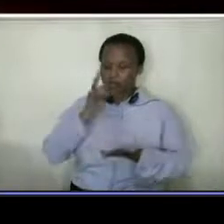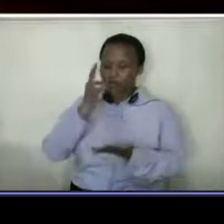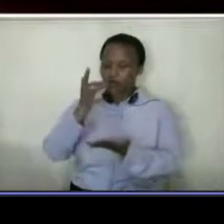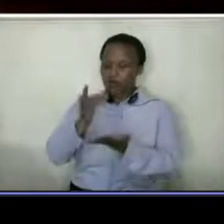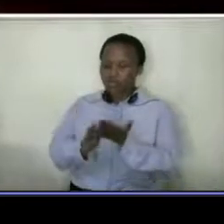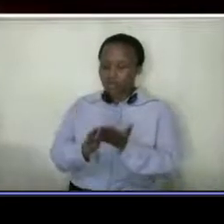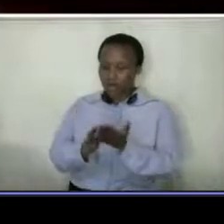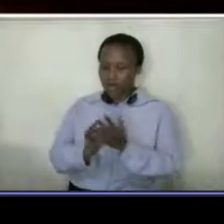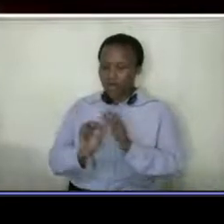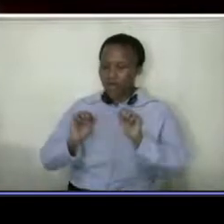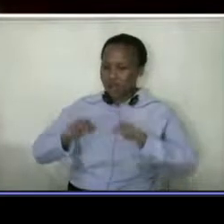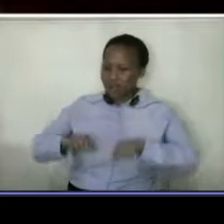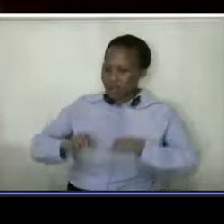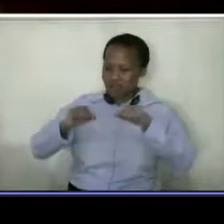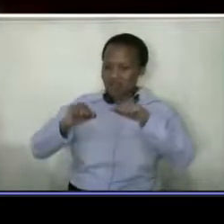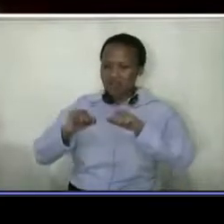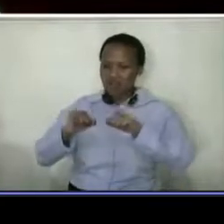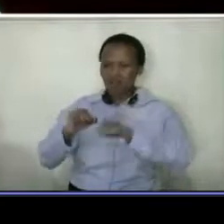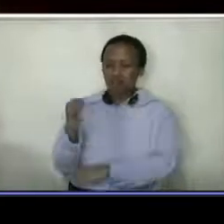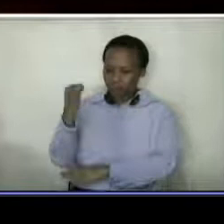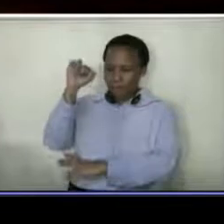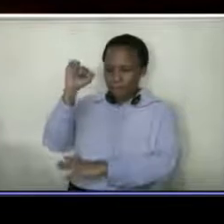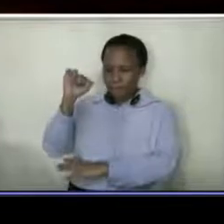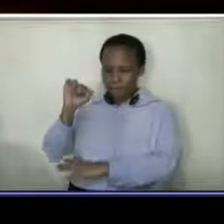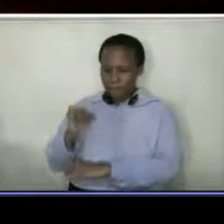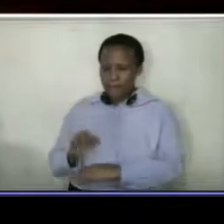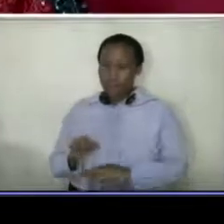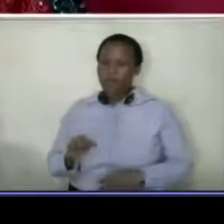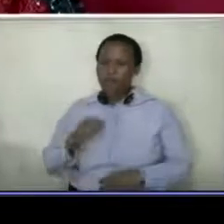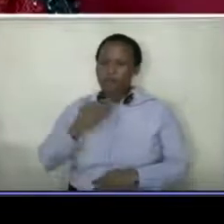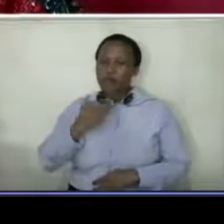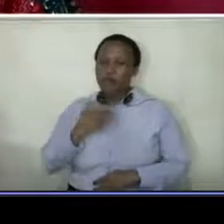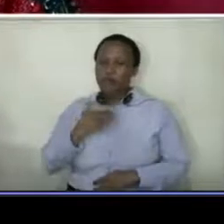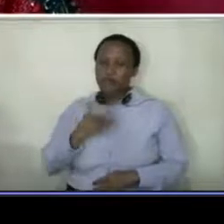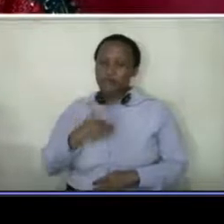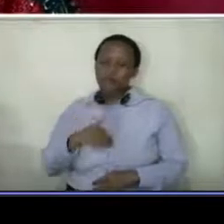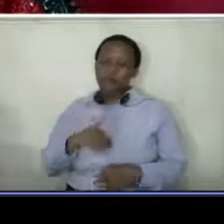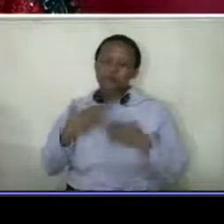ama-coalitions angafomalizwa kubelizwe. Siyabonga.